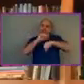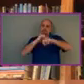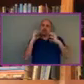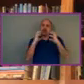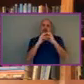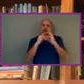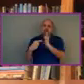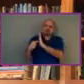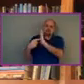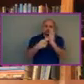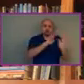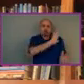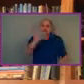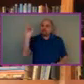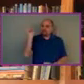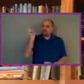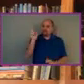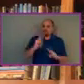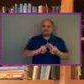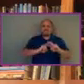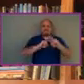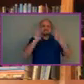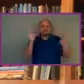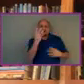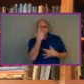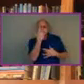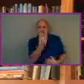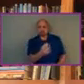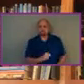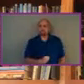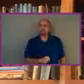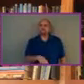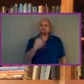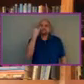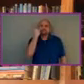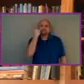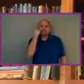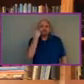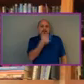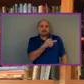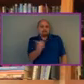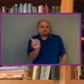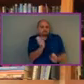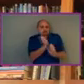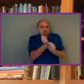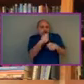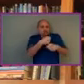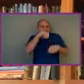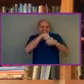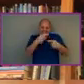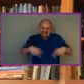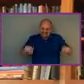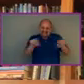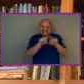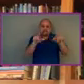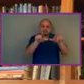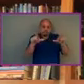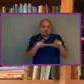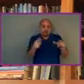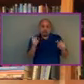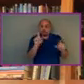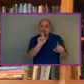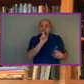interesting history. If they were formed in the location we find them in today, we would have expected a much more uniform